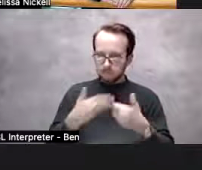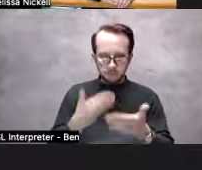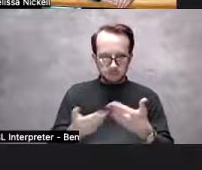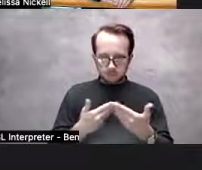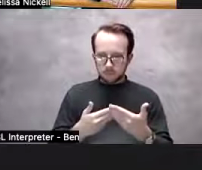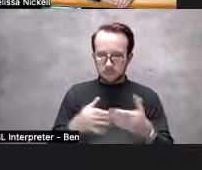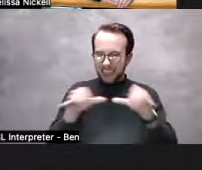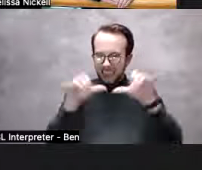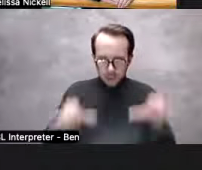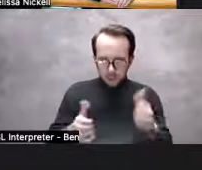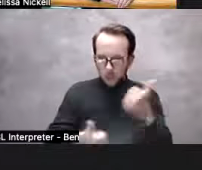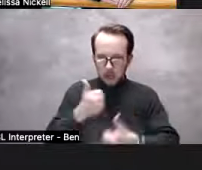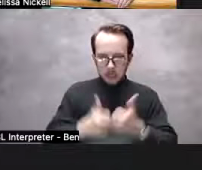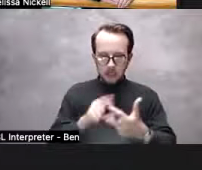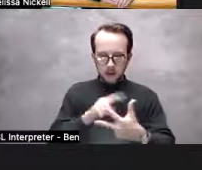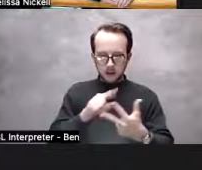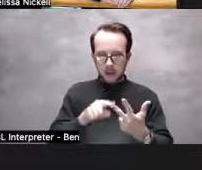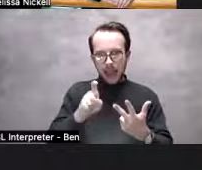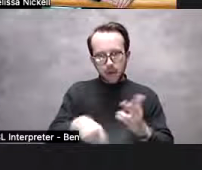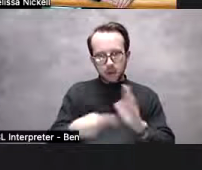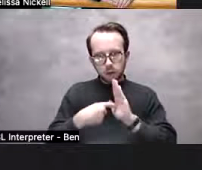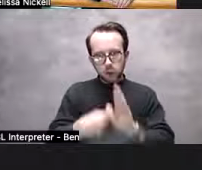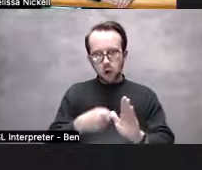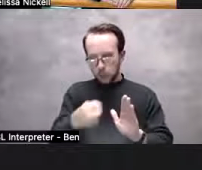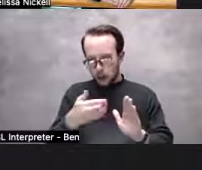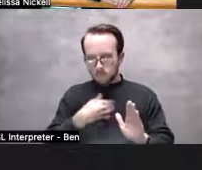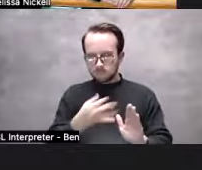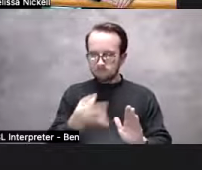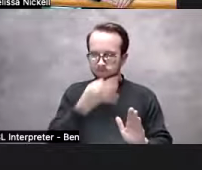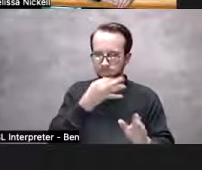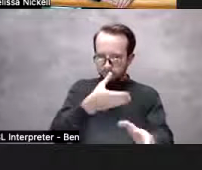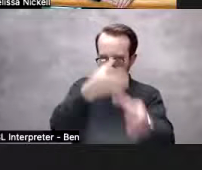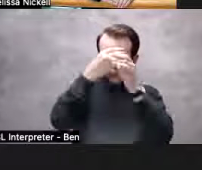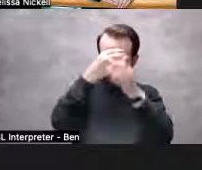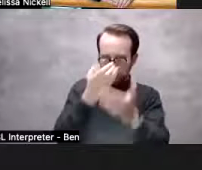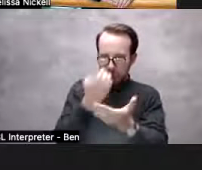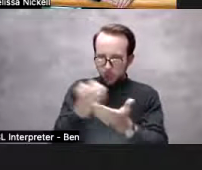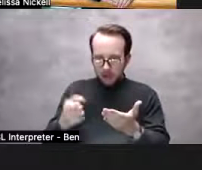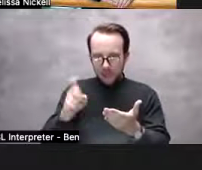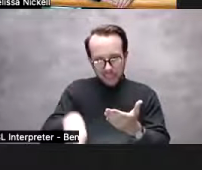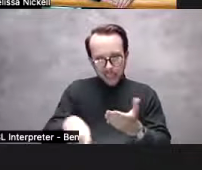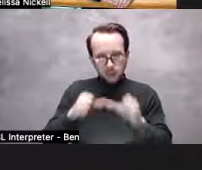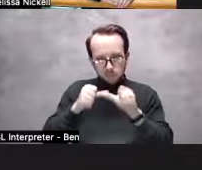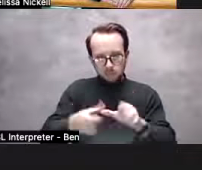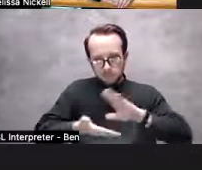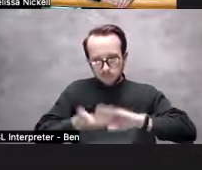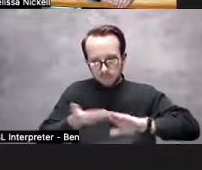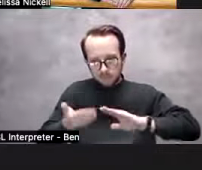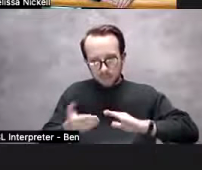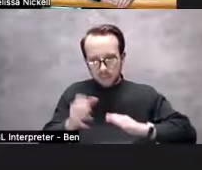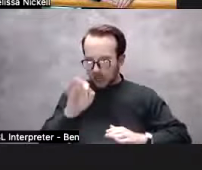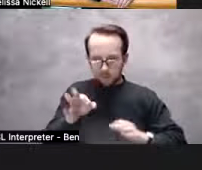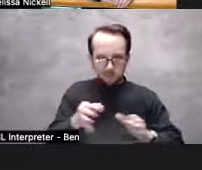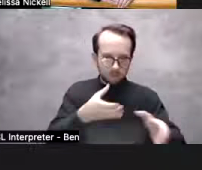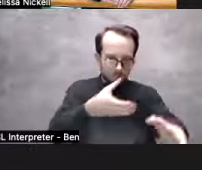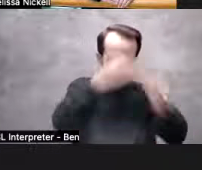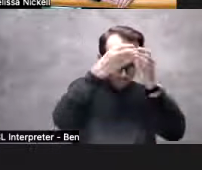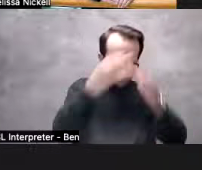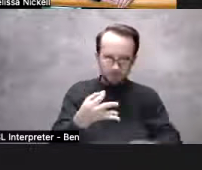you have to show that you have the expertise and the resources to carry out whatever studies you're proposing. If you don't have the expertise or resources